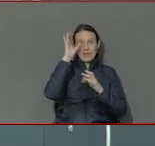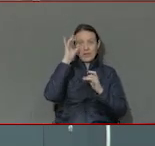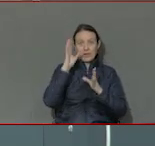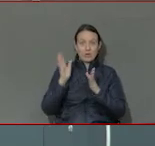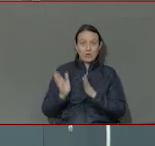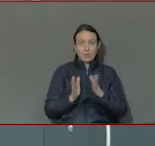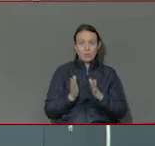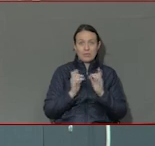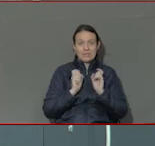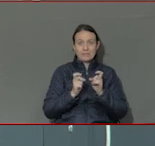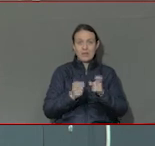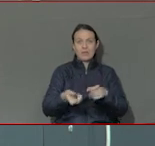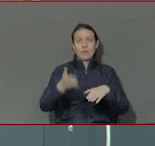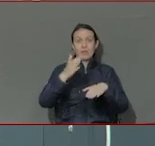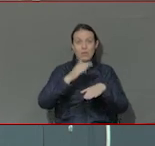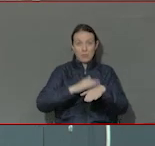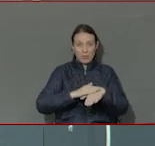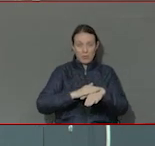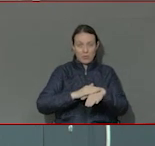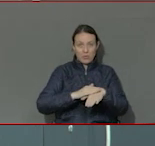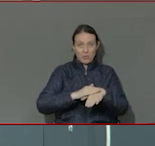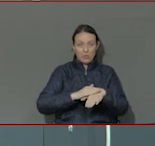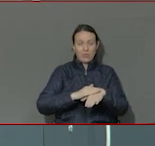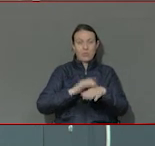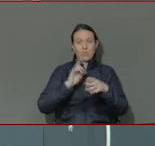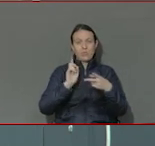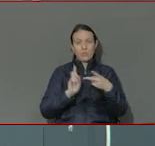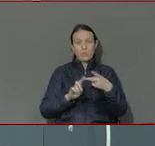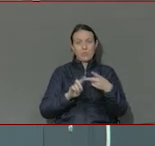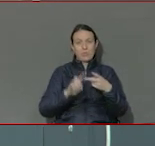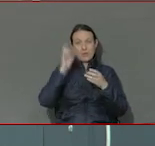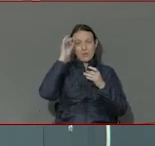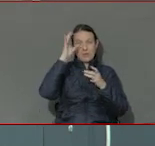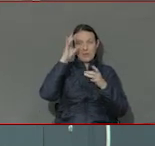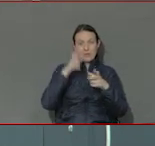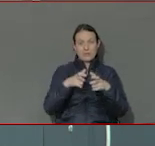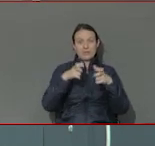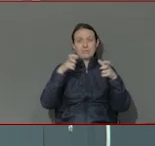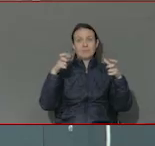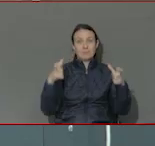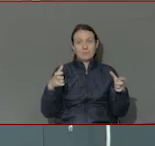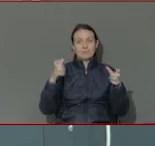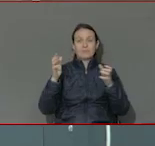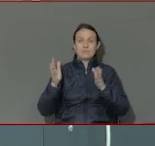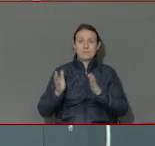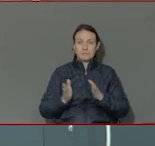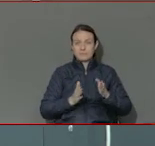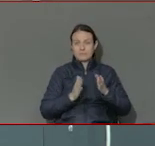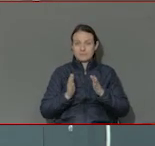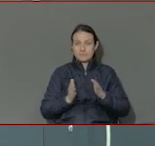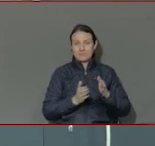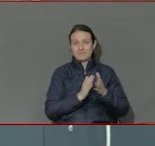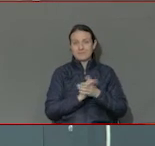information faster and we are able to process large amount of